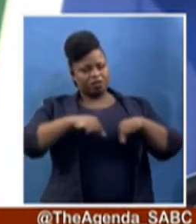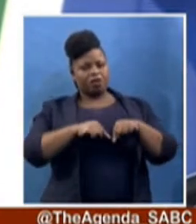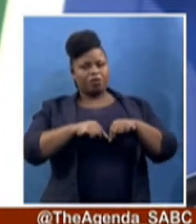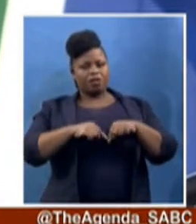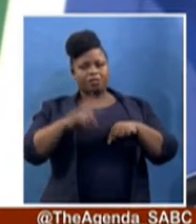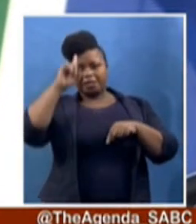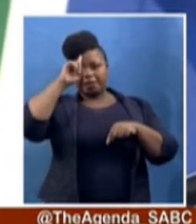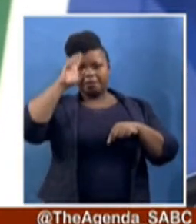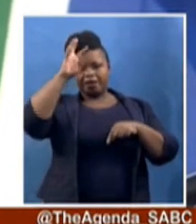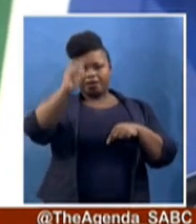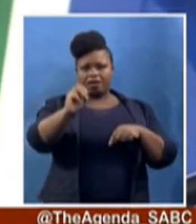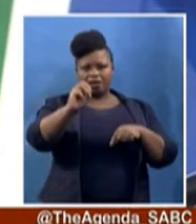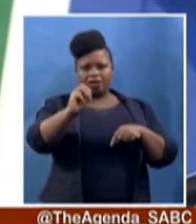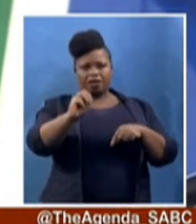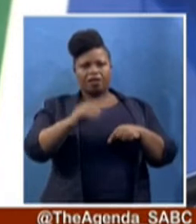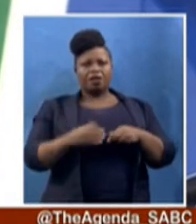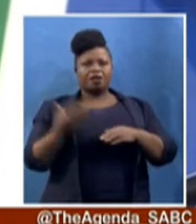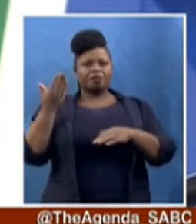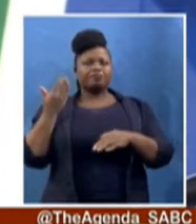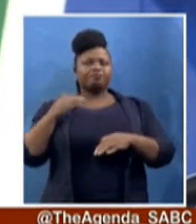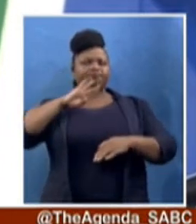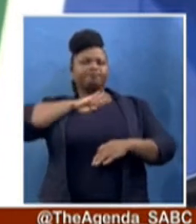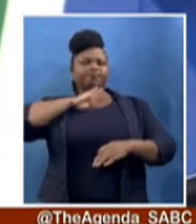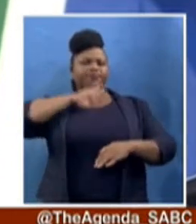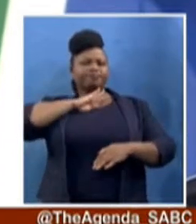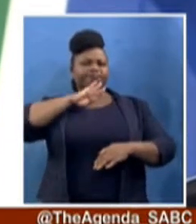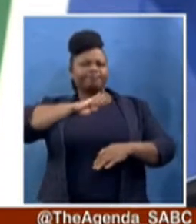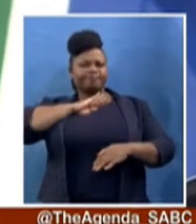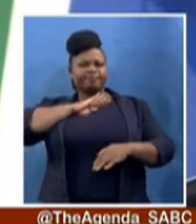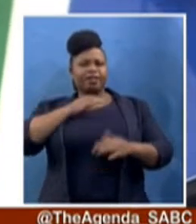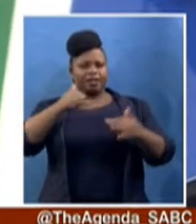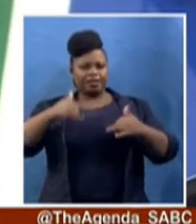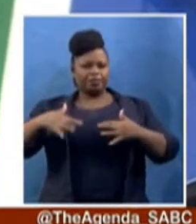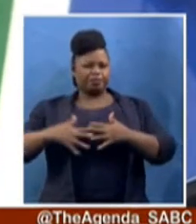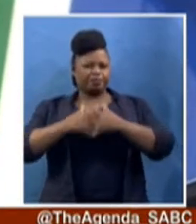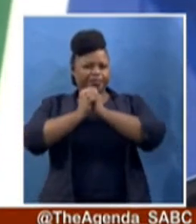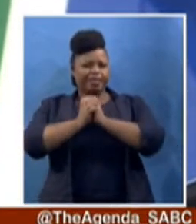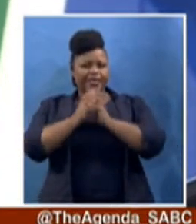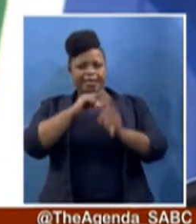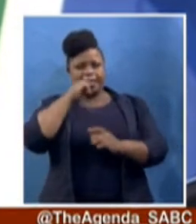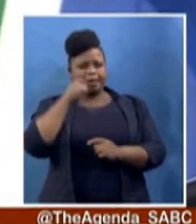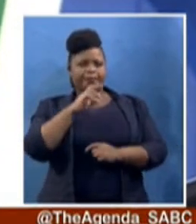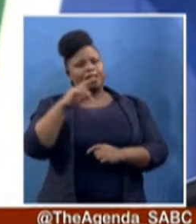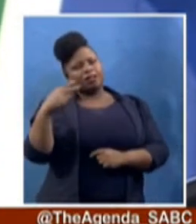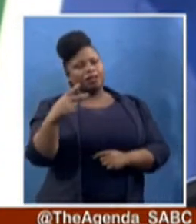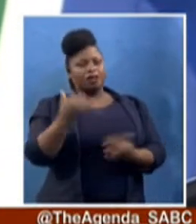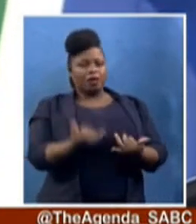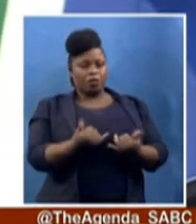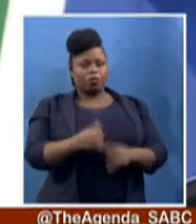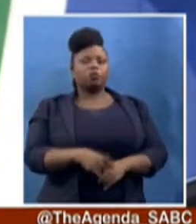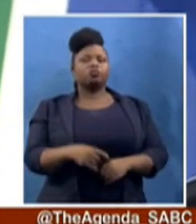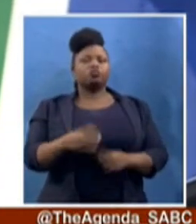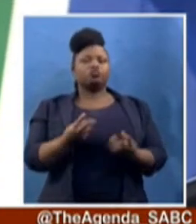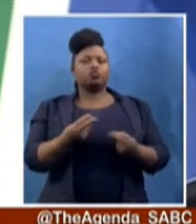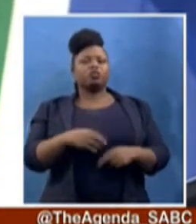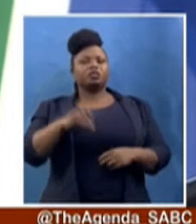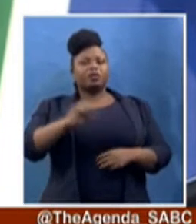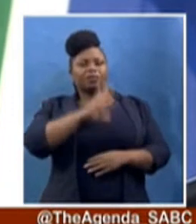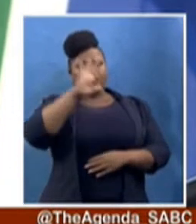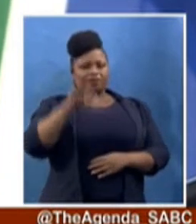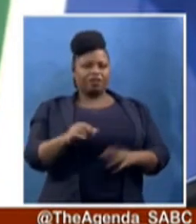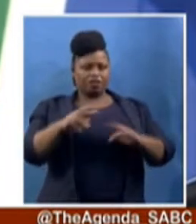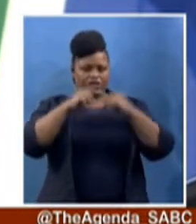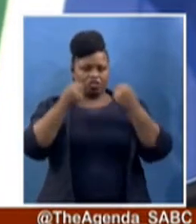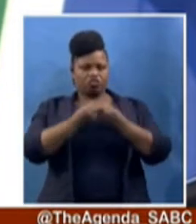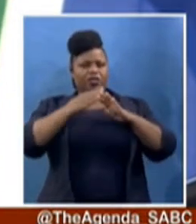force we now call the South African National Defense Force. The meaning of this